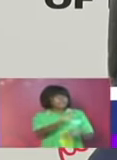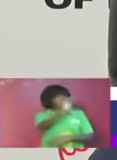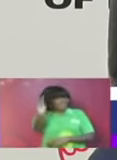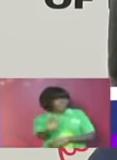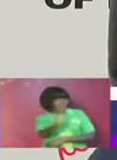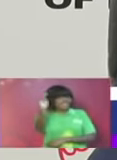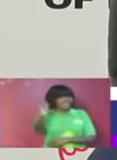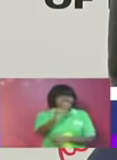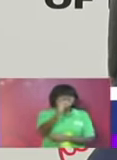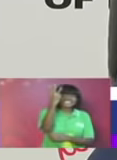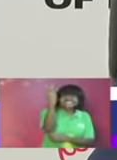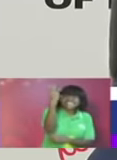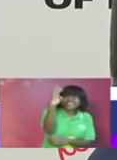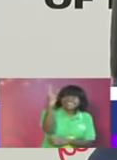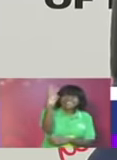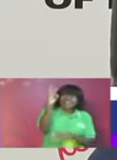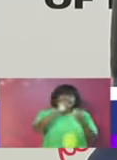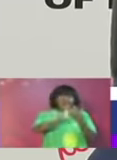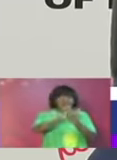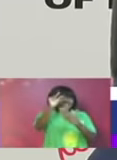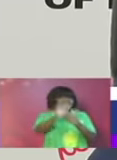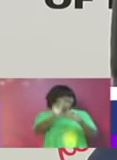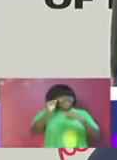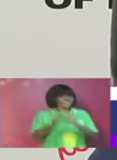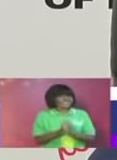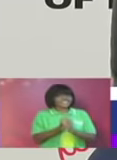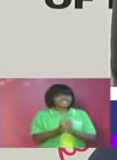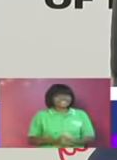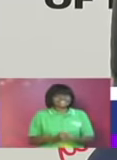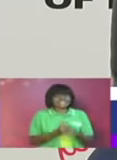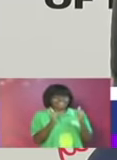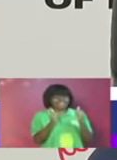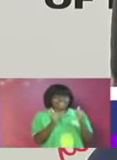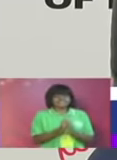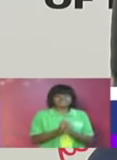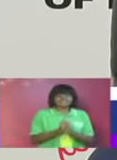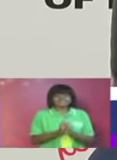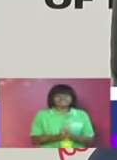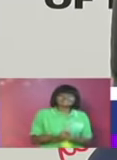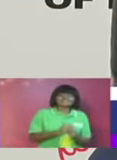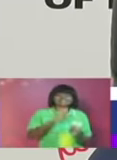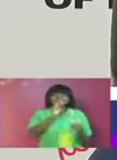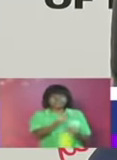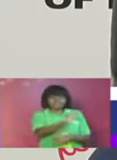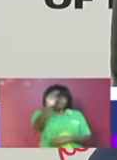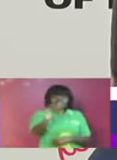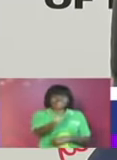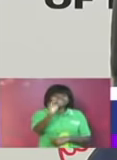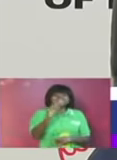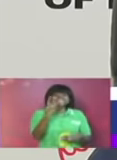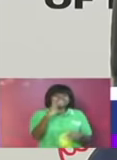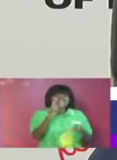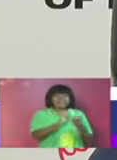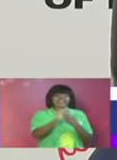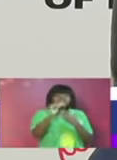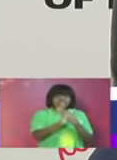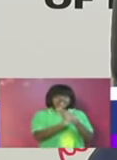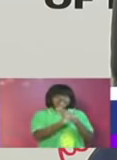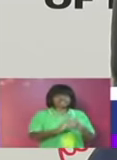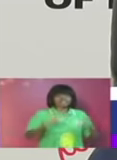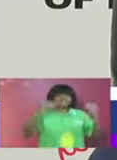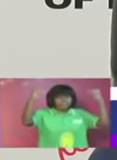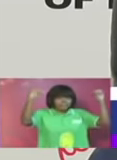August. From Monday, 16th August, retail operators will be allowed